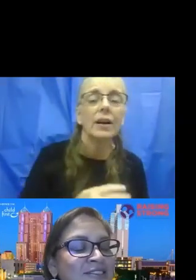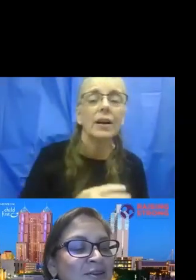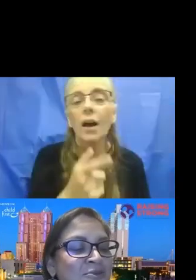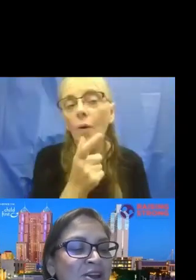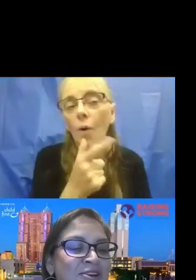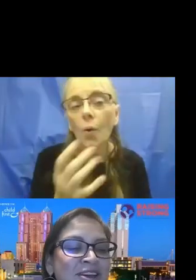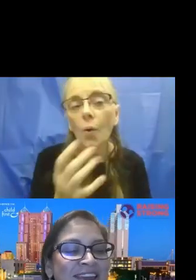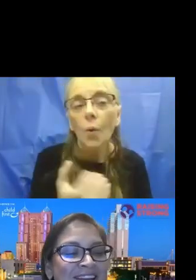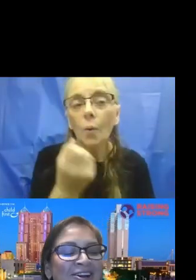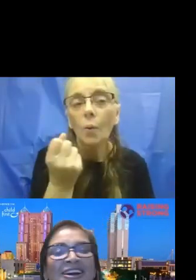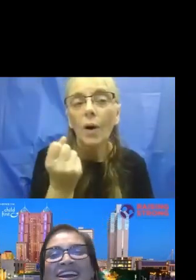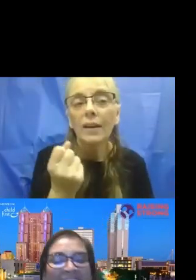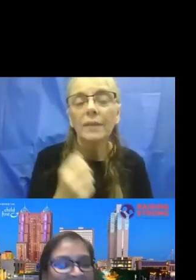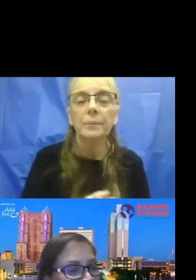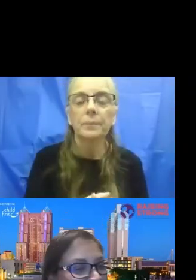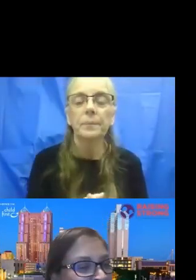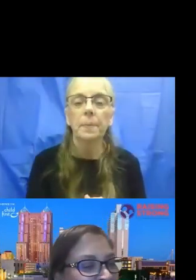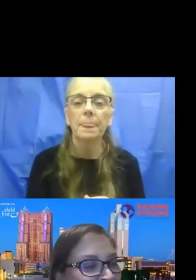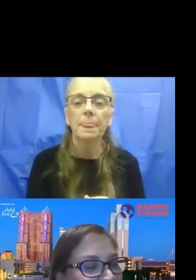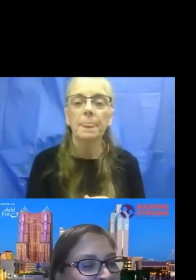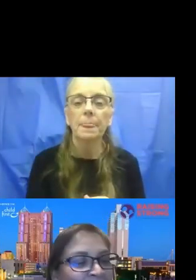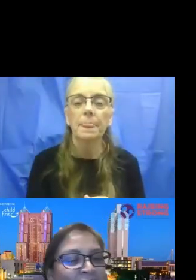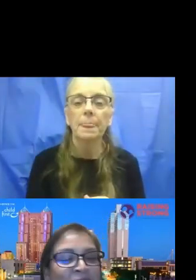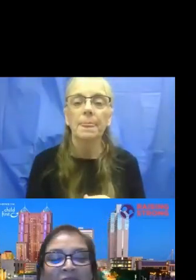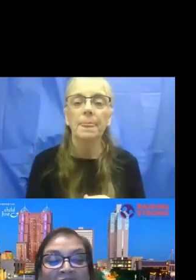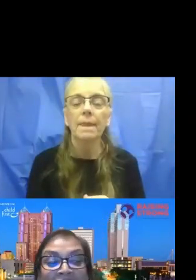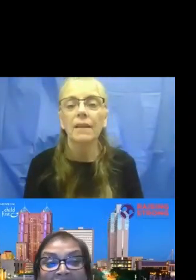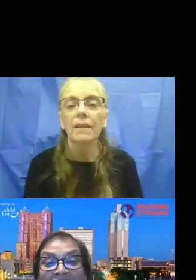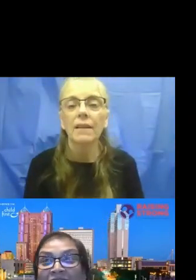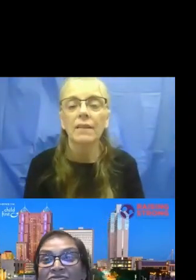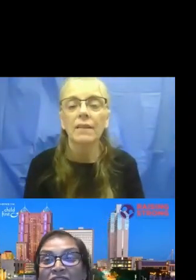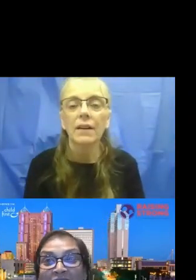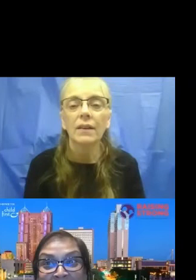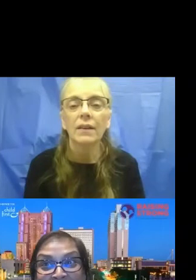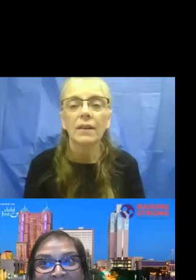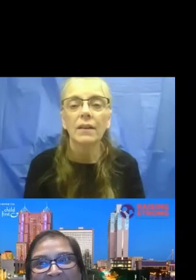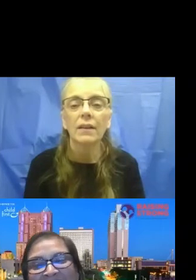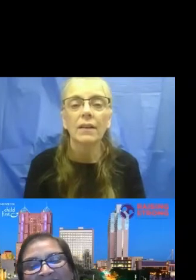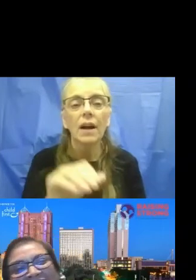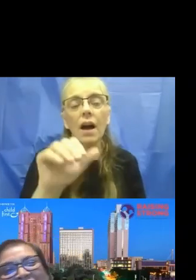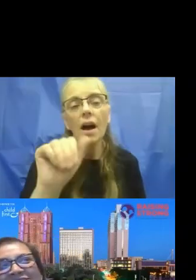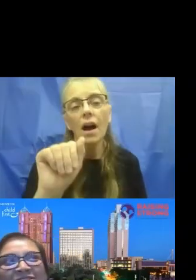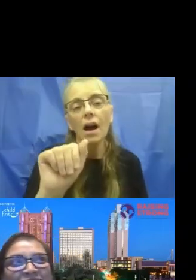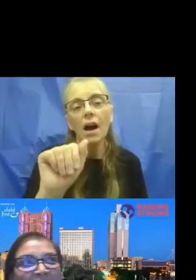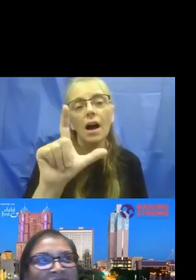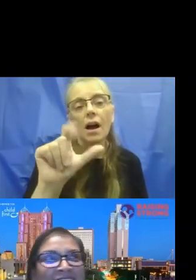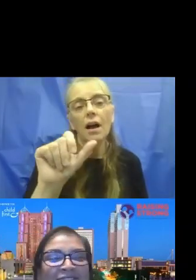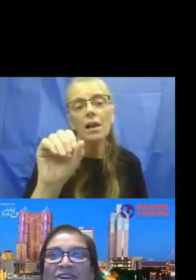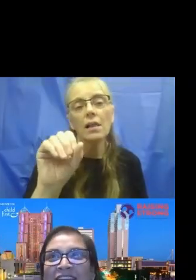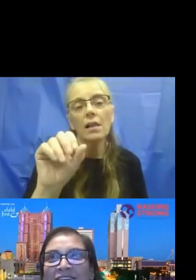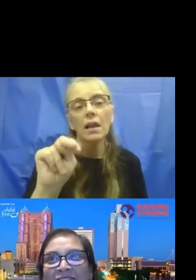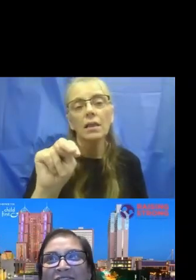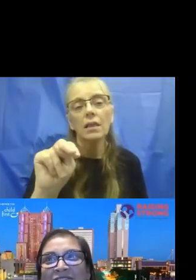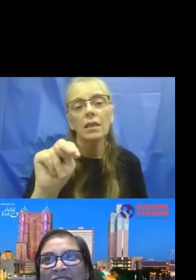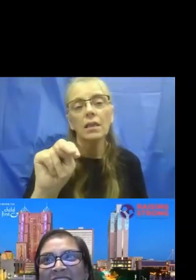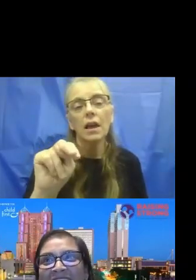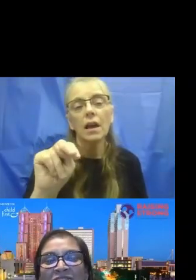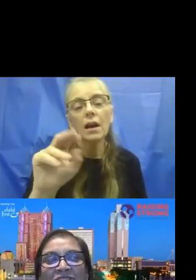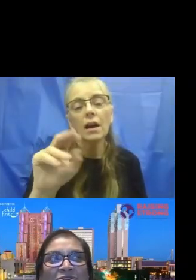have as the winner here. We have Blanca Franco. So Blanca